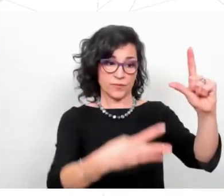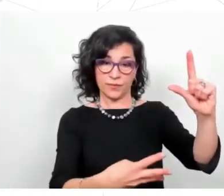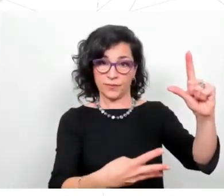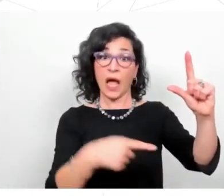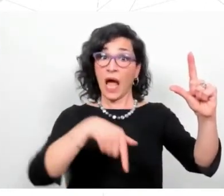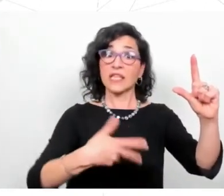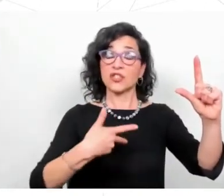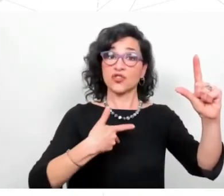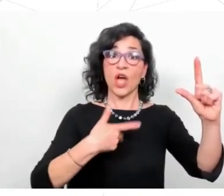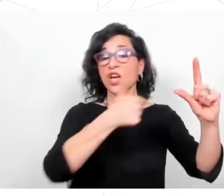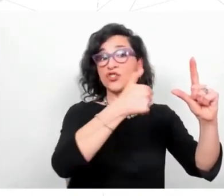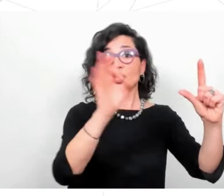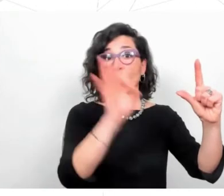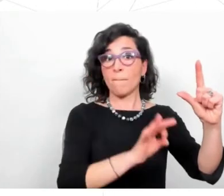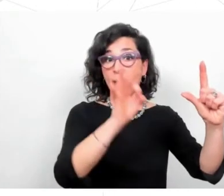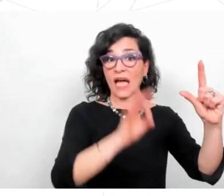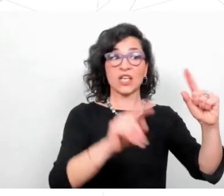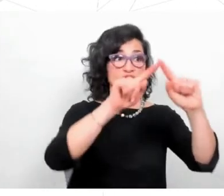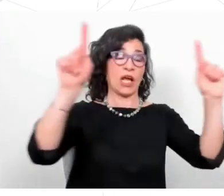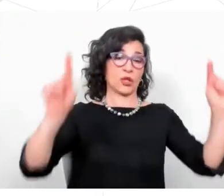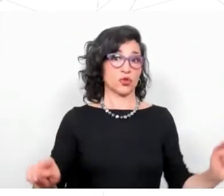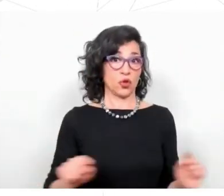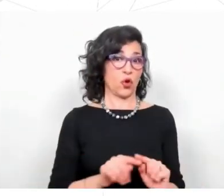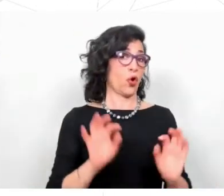is. But if I want to increase it,